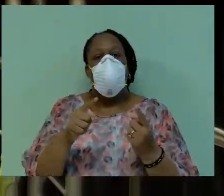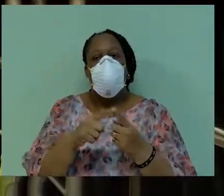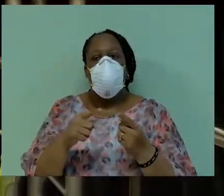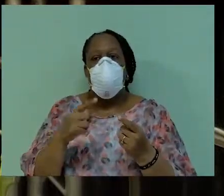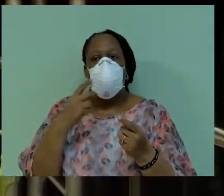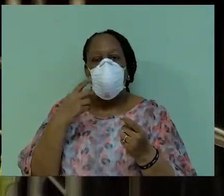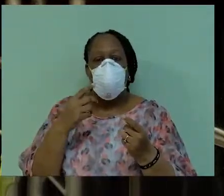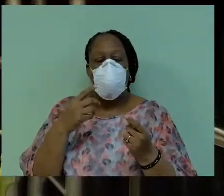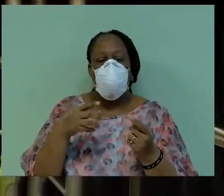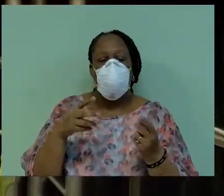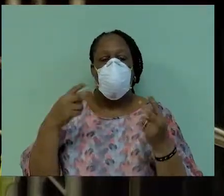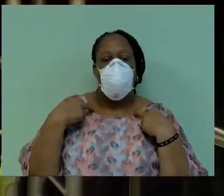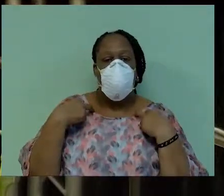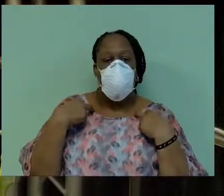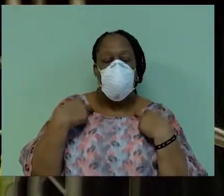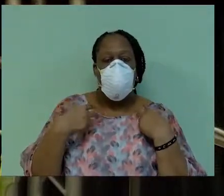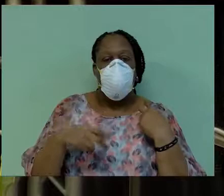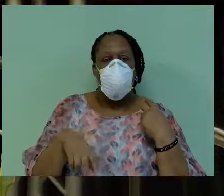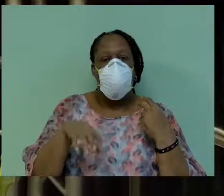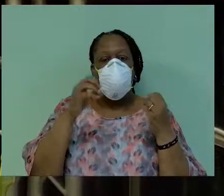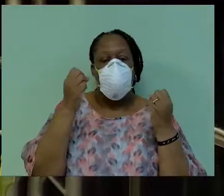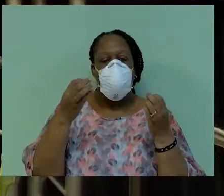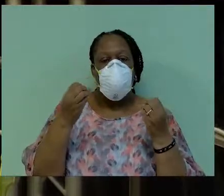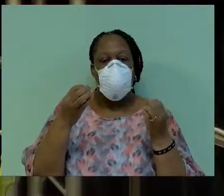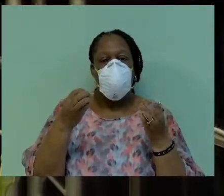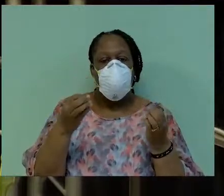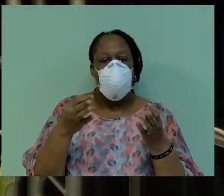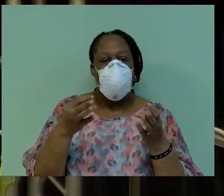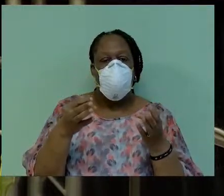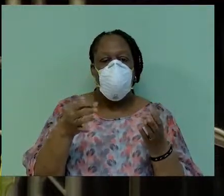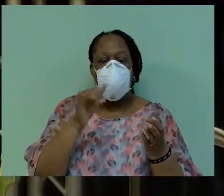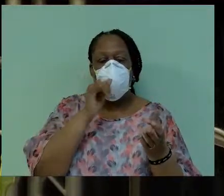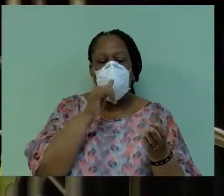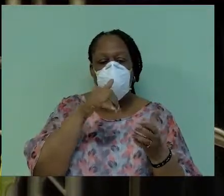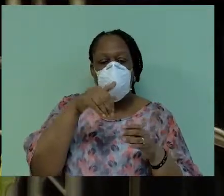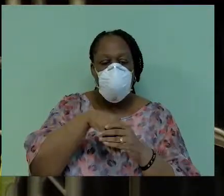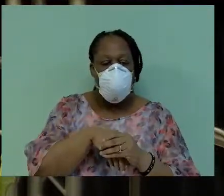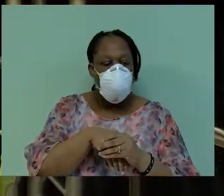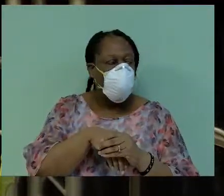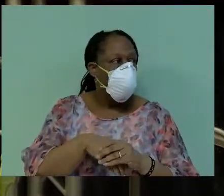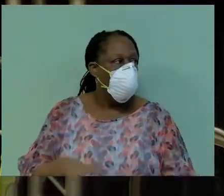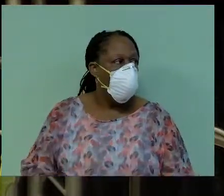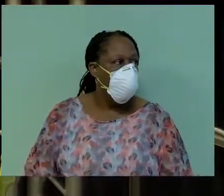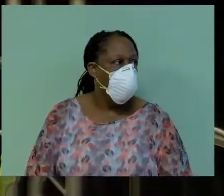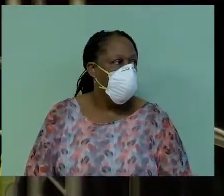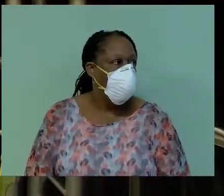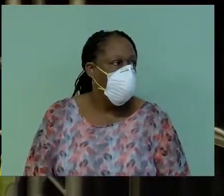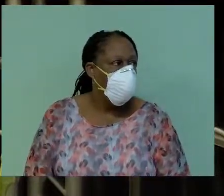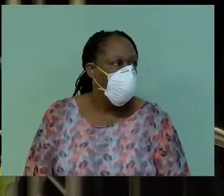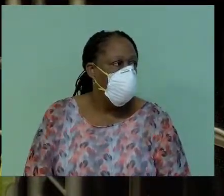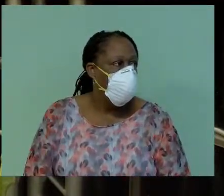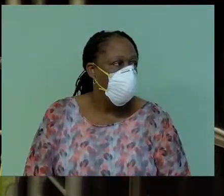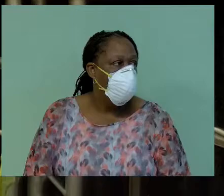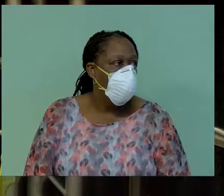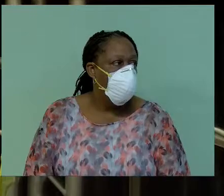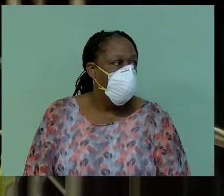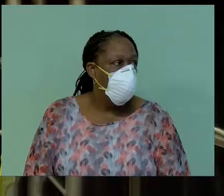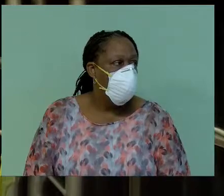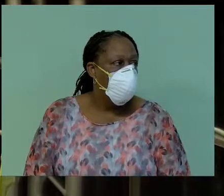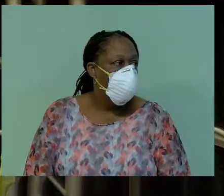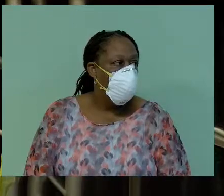use a 91% isopropyl alcohol, for instance, why is that not as effective as